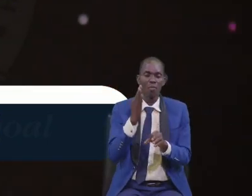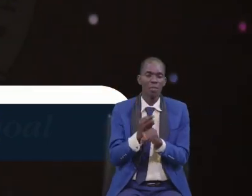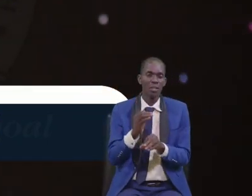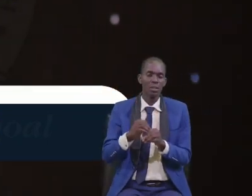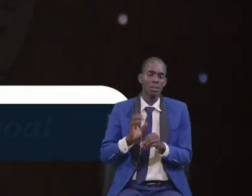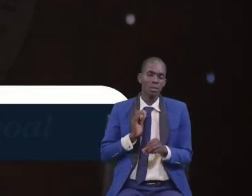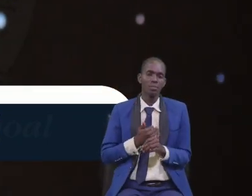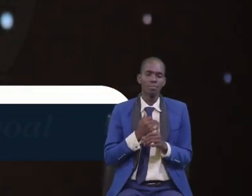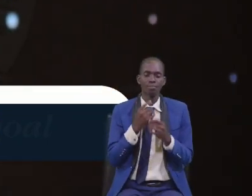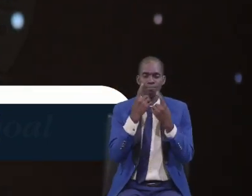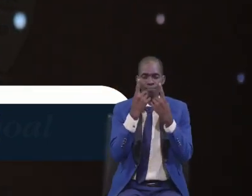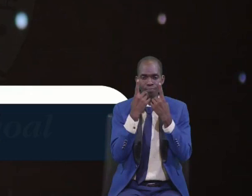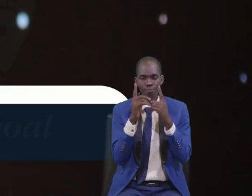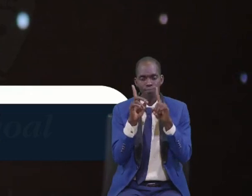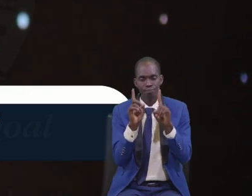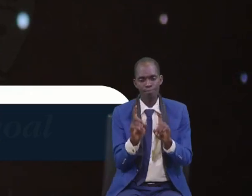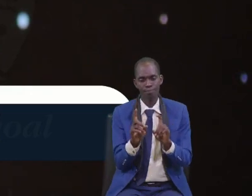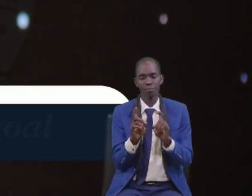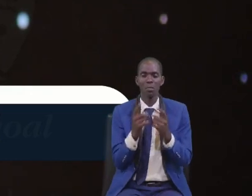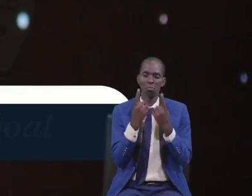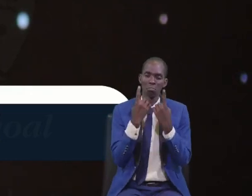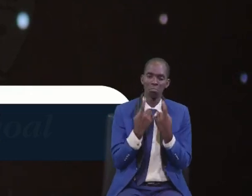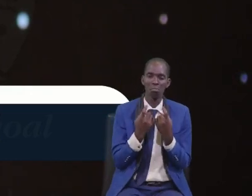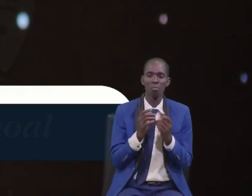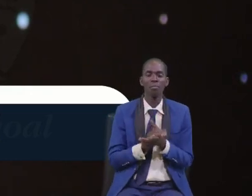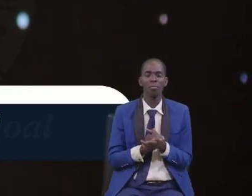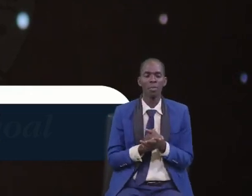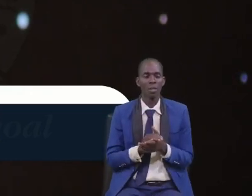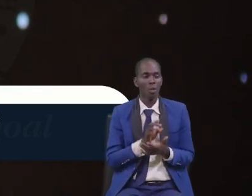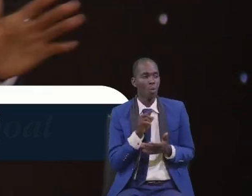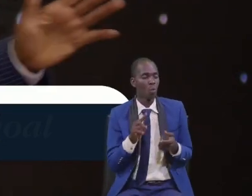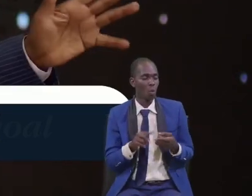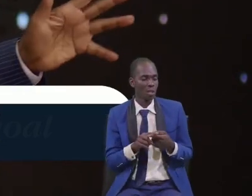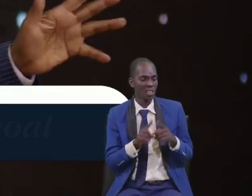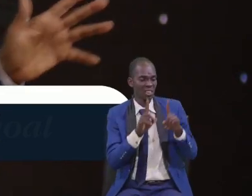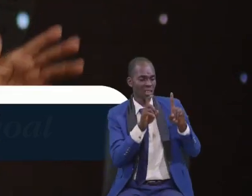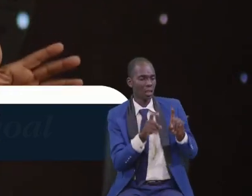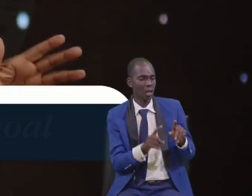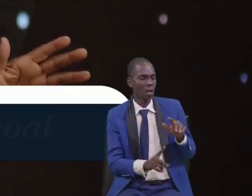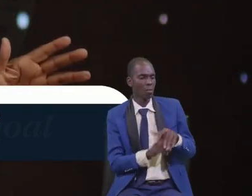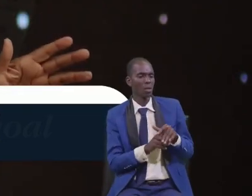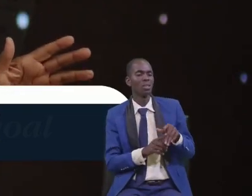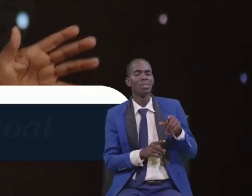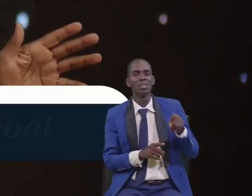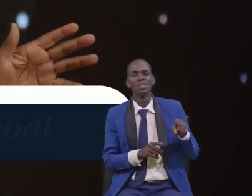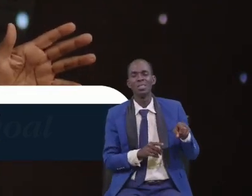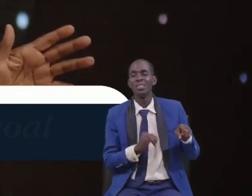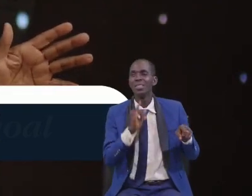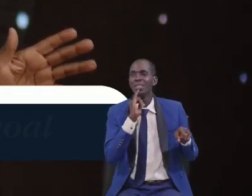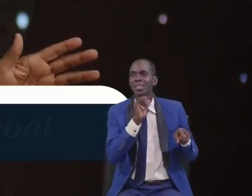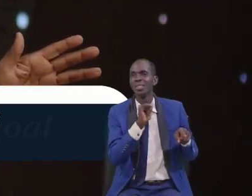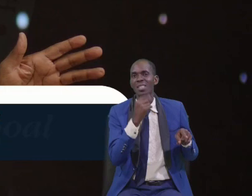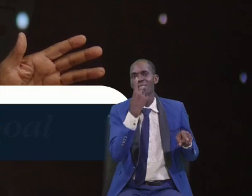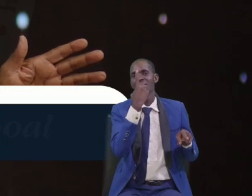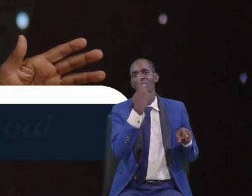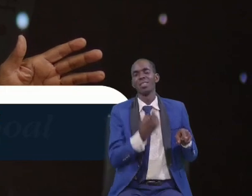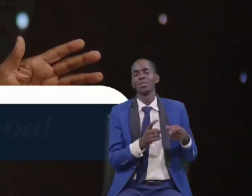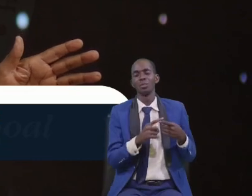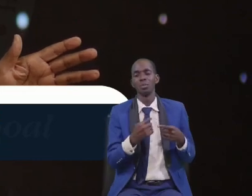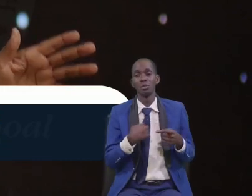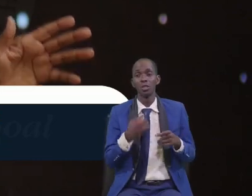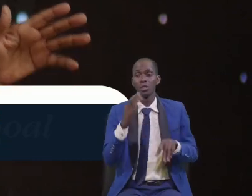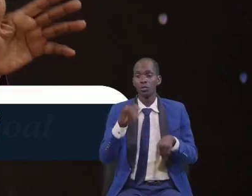you understand this is a test. We've been going through studies. They've been going through